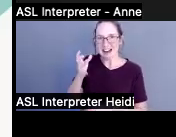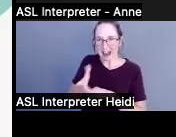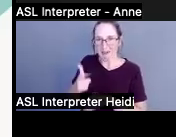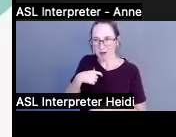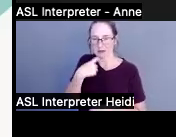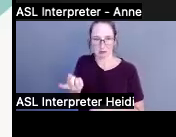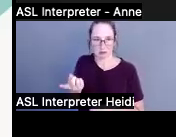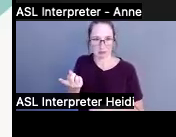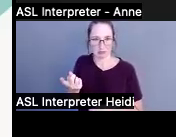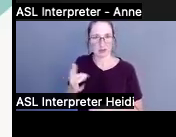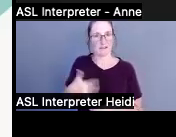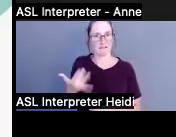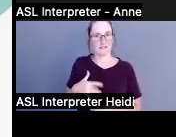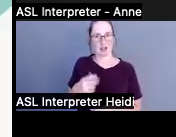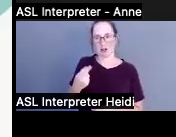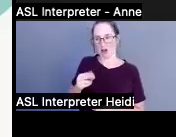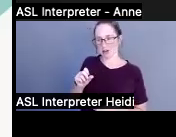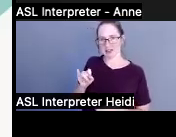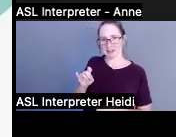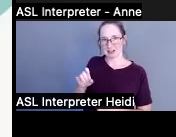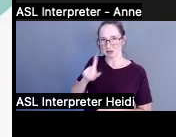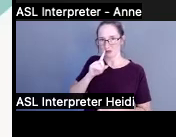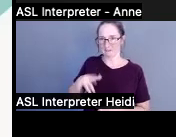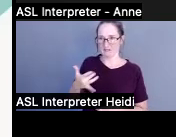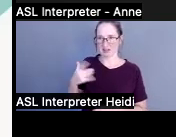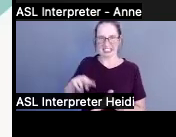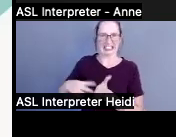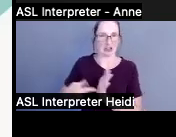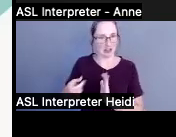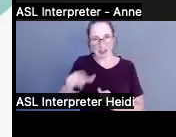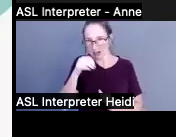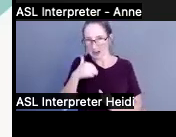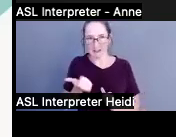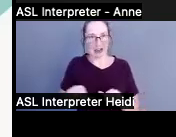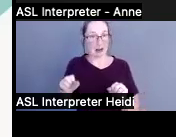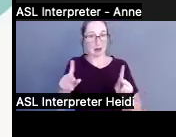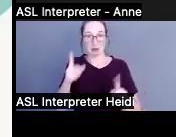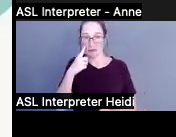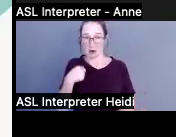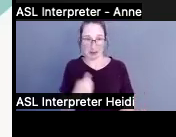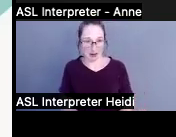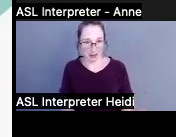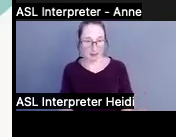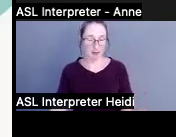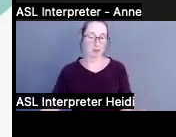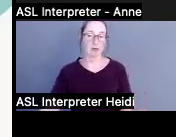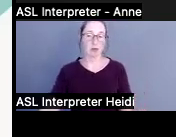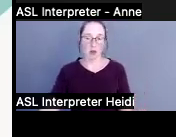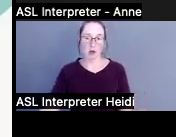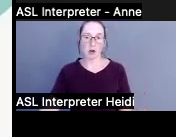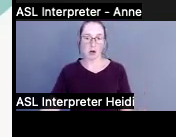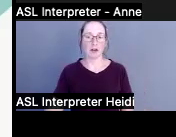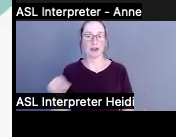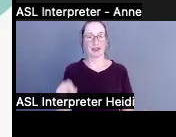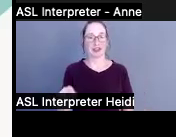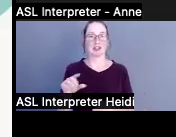something. It felt hostile and intentional, and they didn't have any opportunities for me. And this